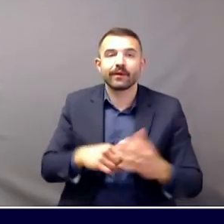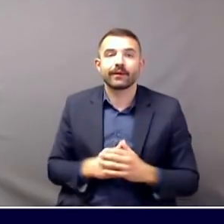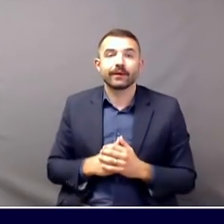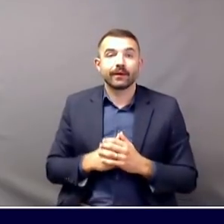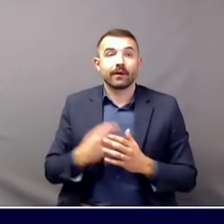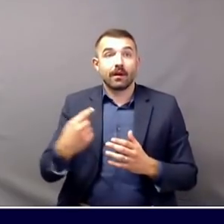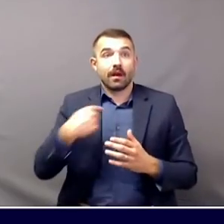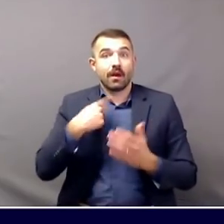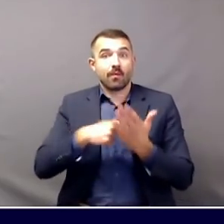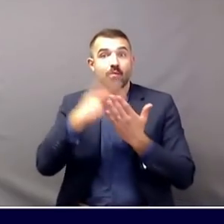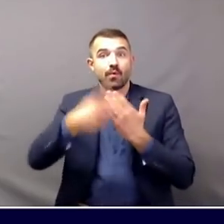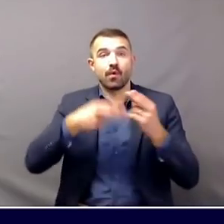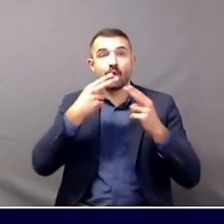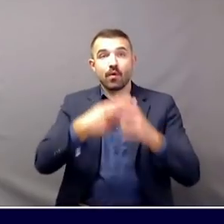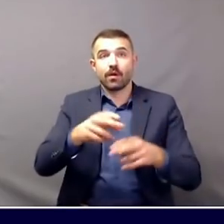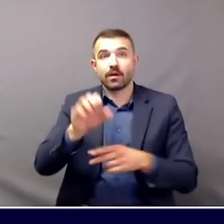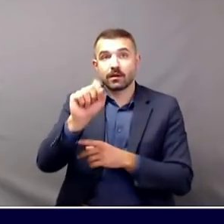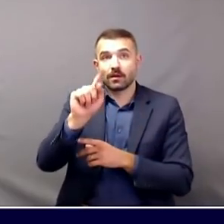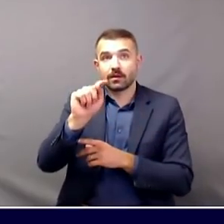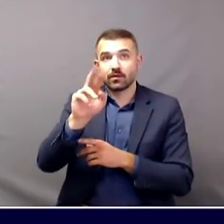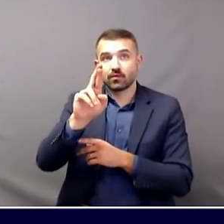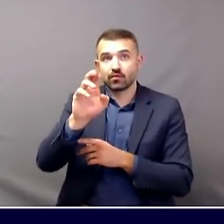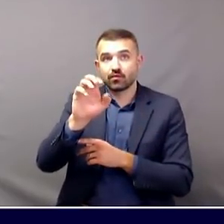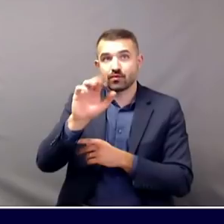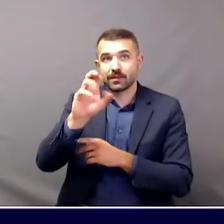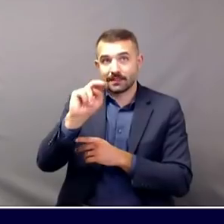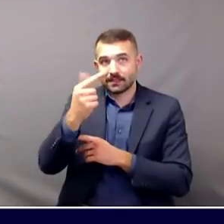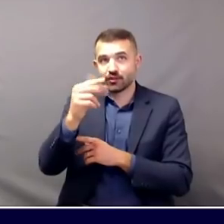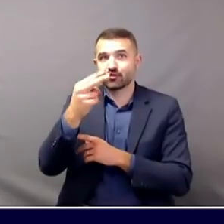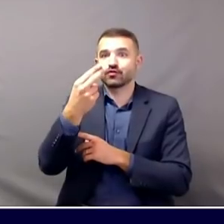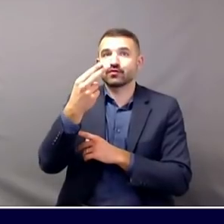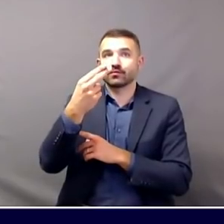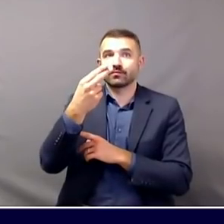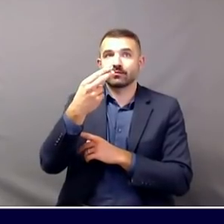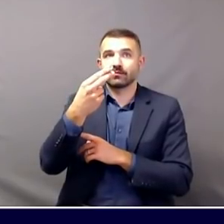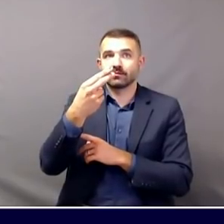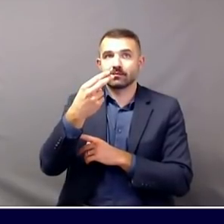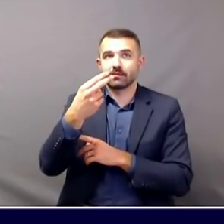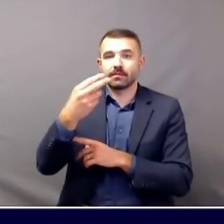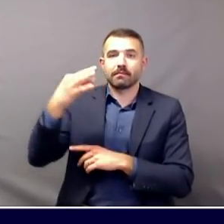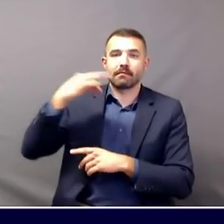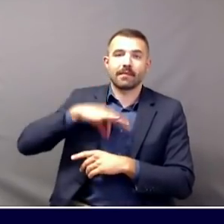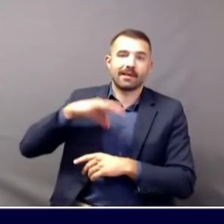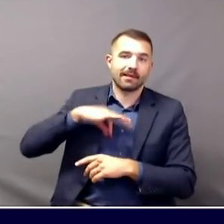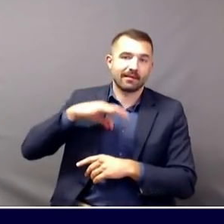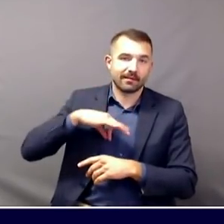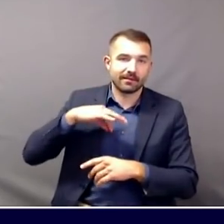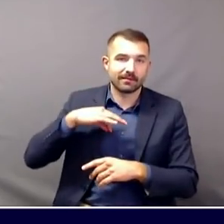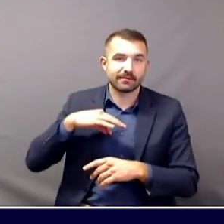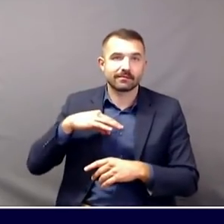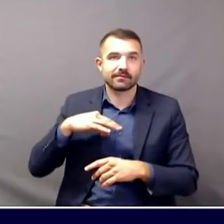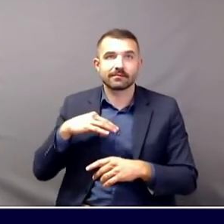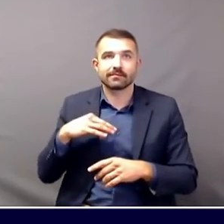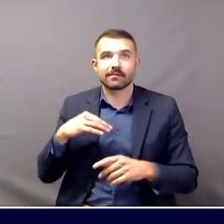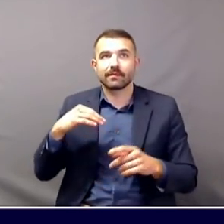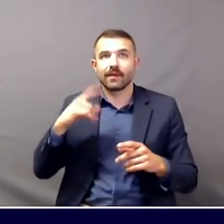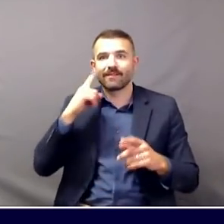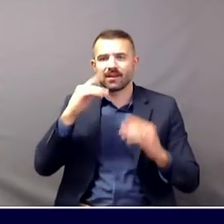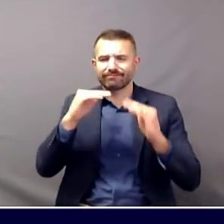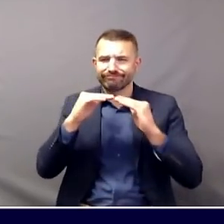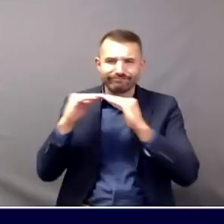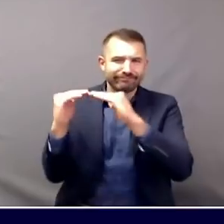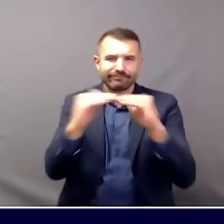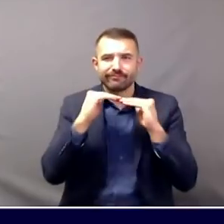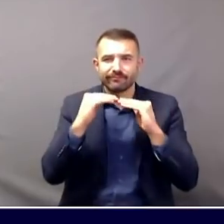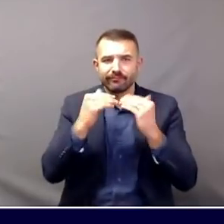Maine, that is all about providing professional, peer, and other types of supports for people of all different ages.